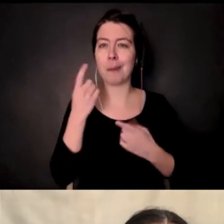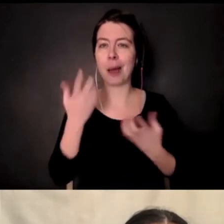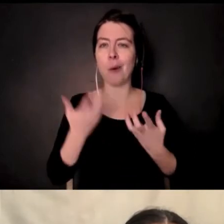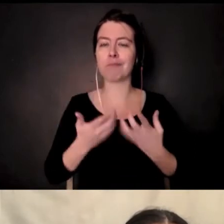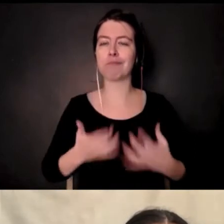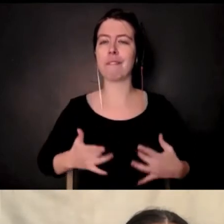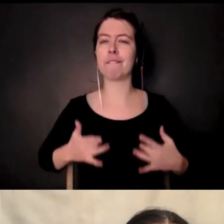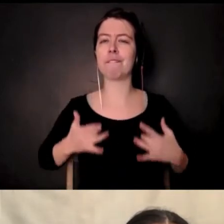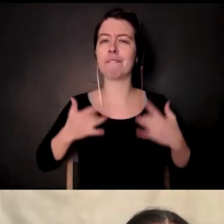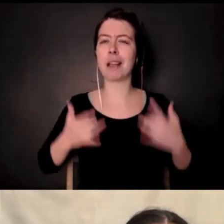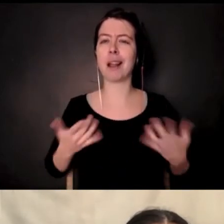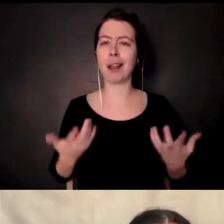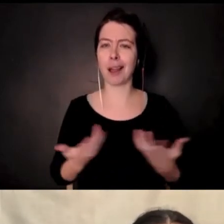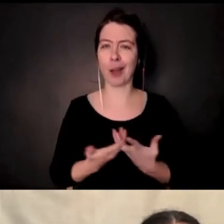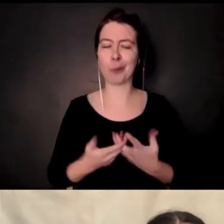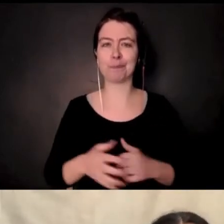invite you to stand up